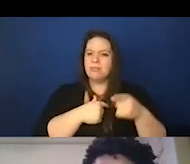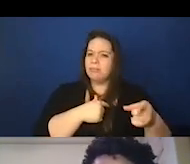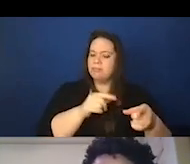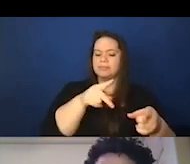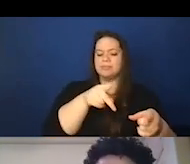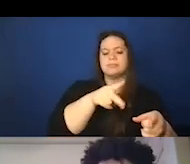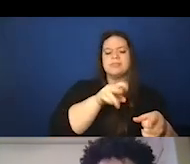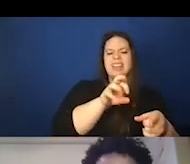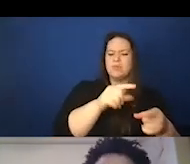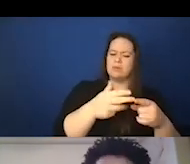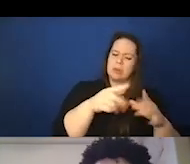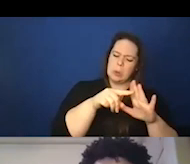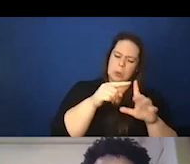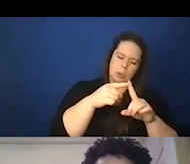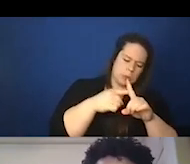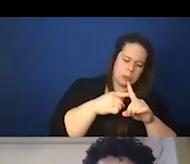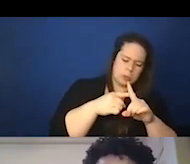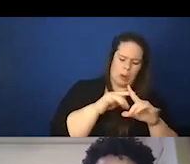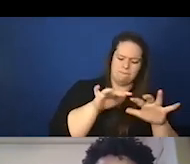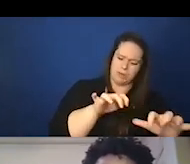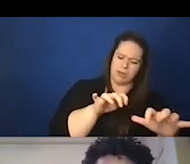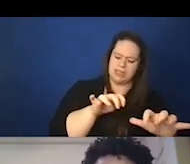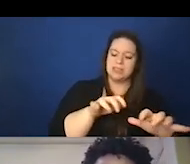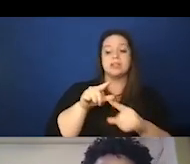freezers. I mean, the timeline lasts for 30